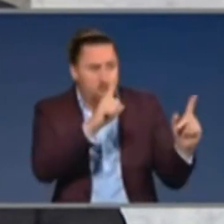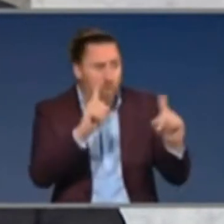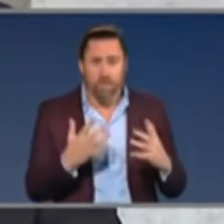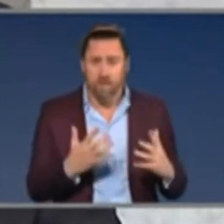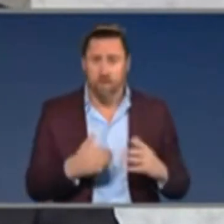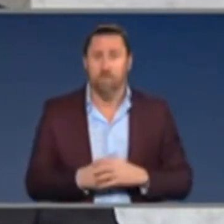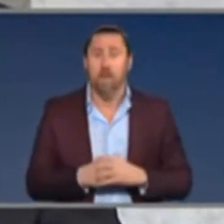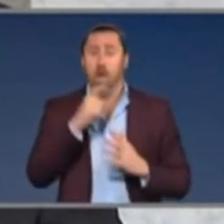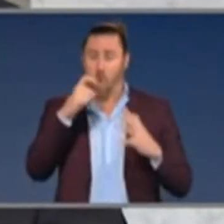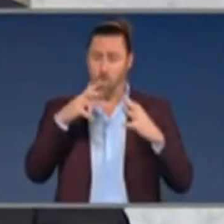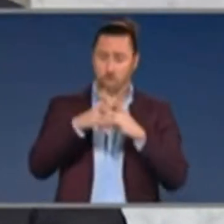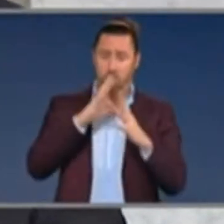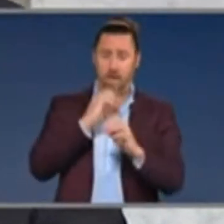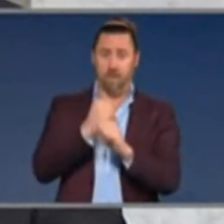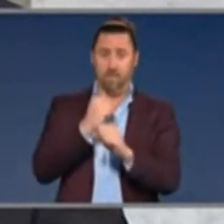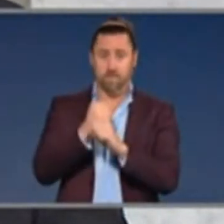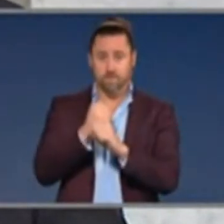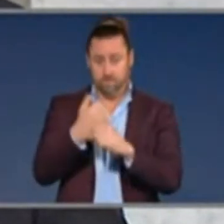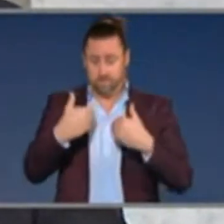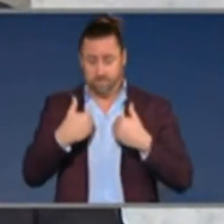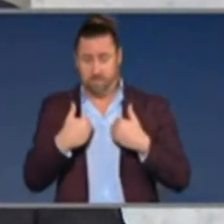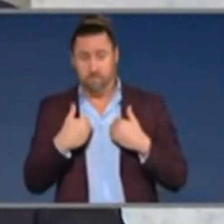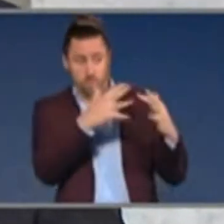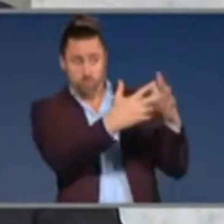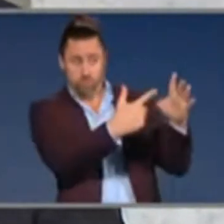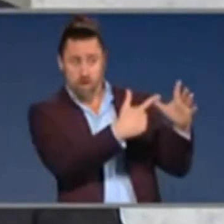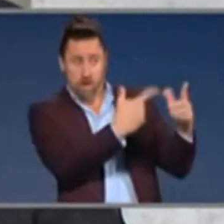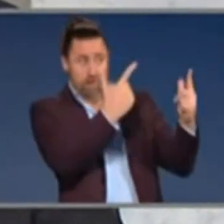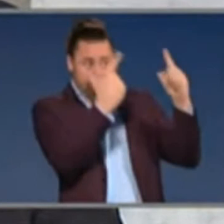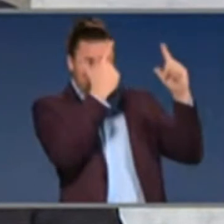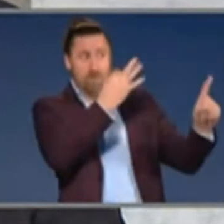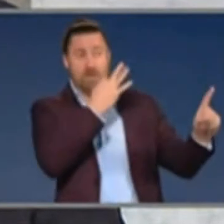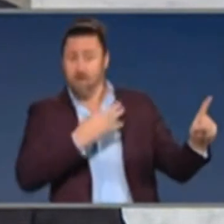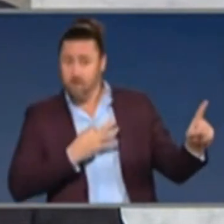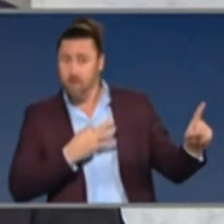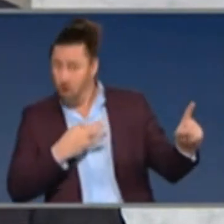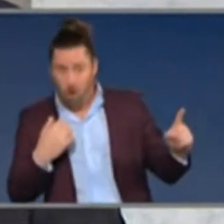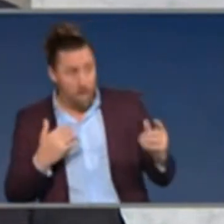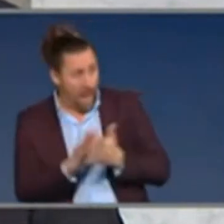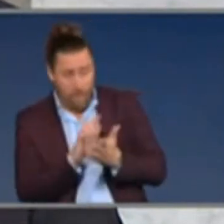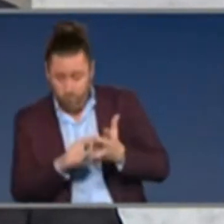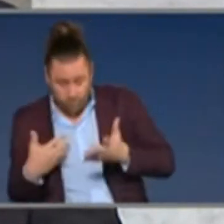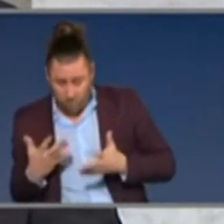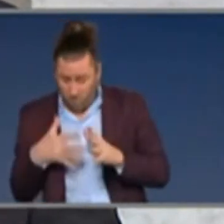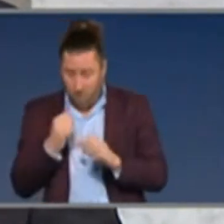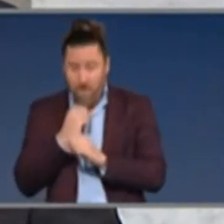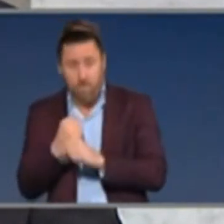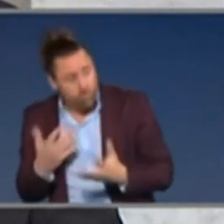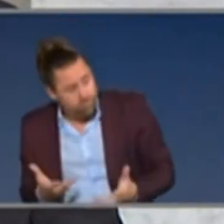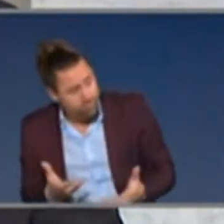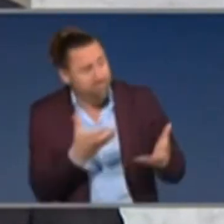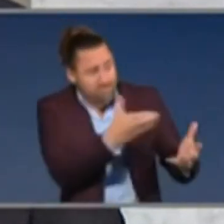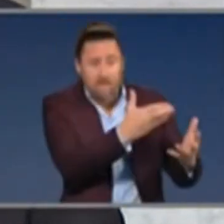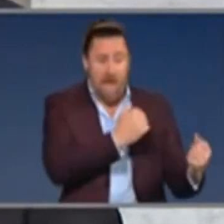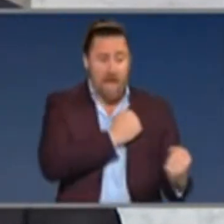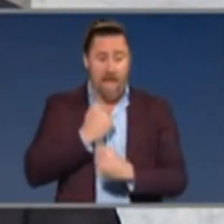Commonwealth Government that, in response to the request from the Western Australian Premier, is providing ADF resources to bolster their hotel